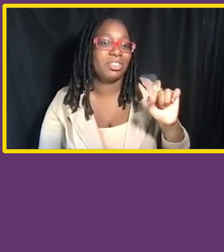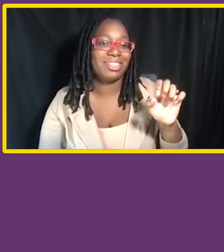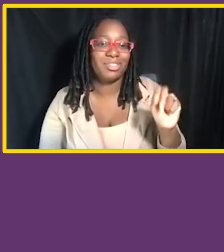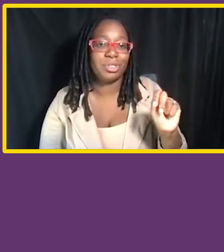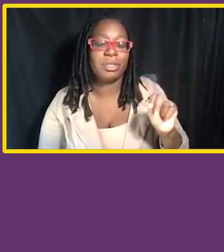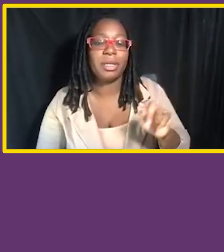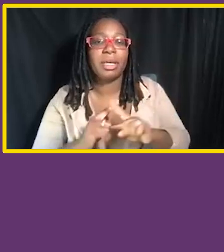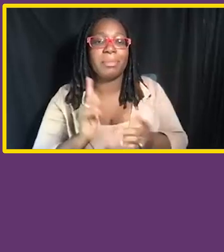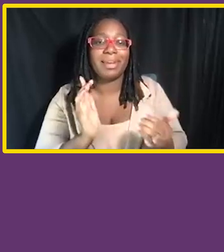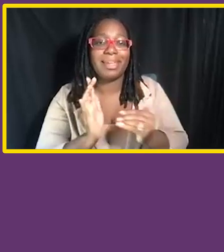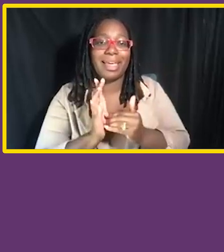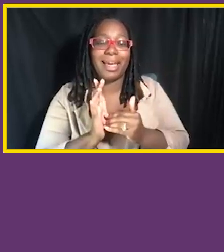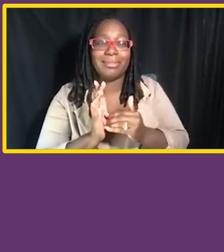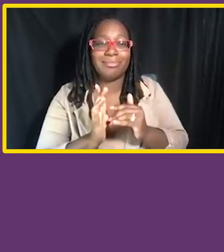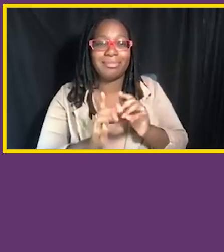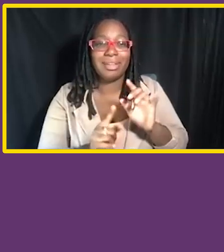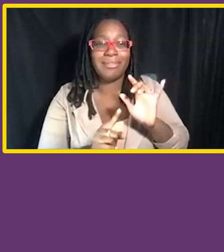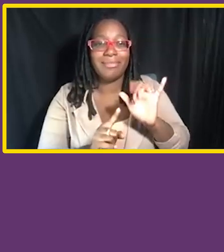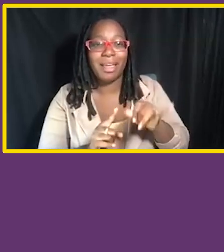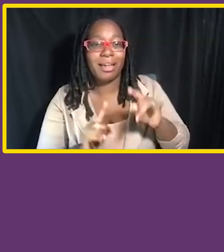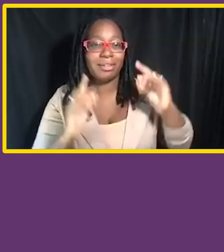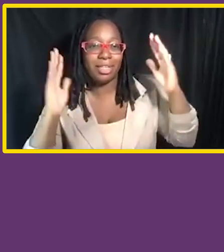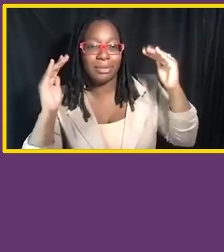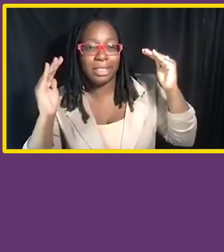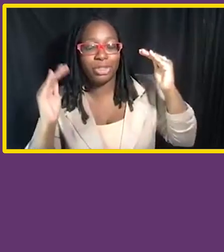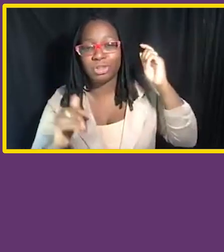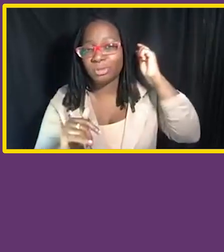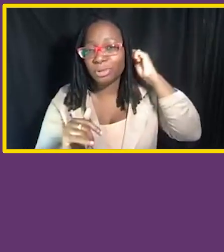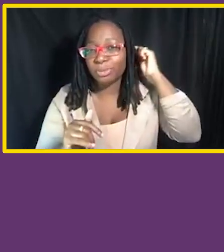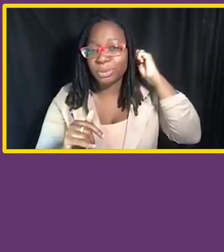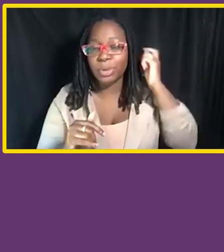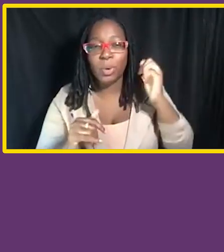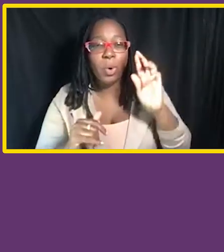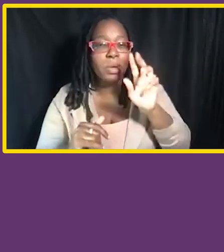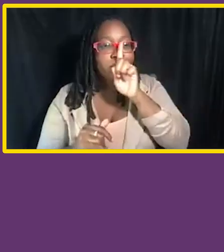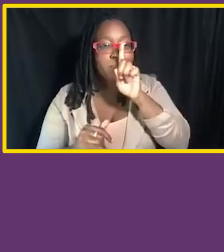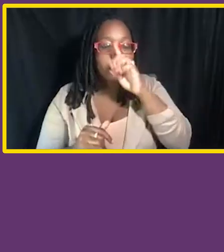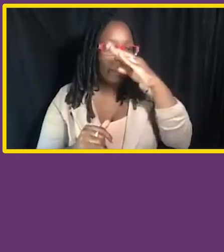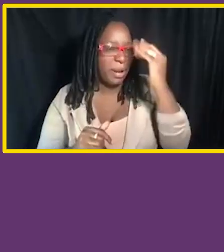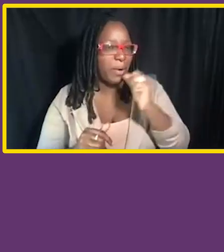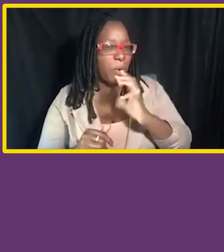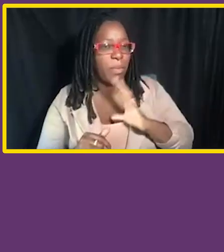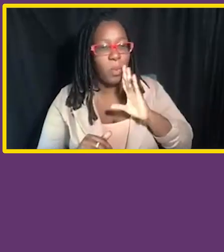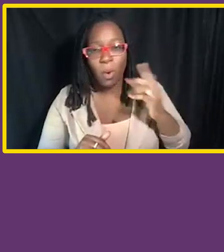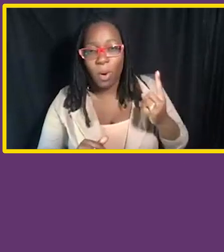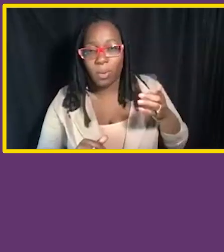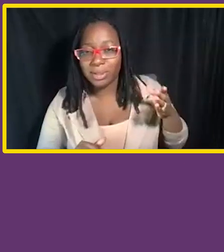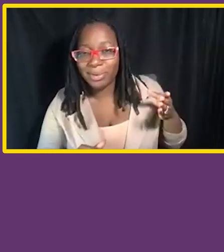unconscious, unspoken expectation that Black women will be there to